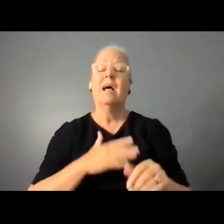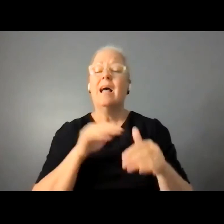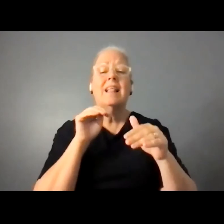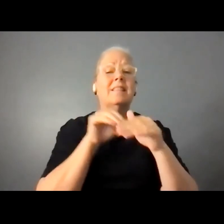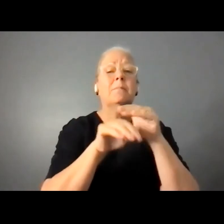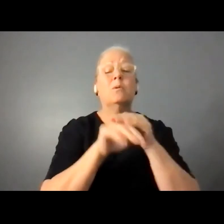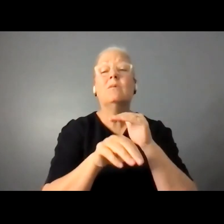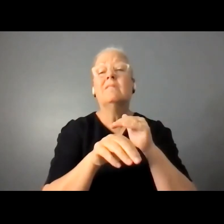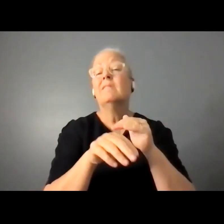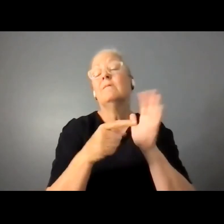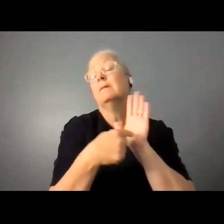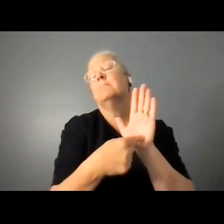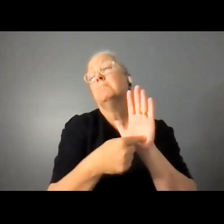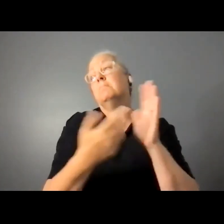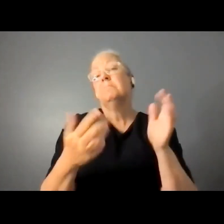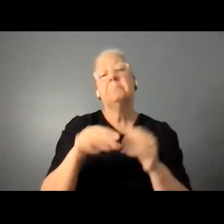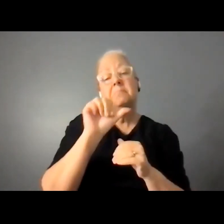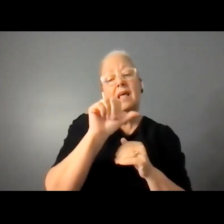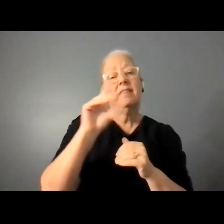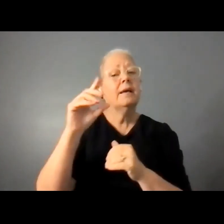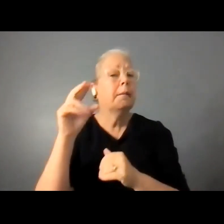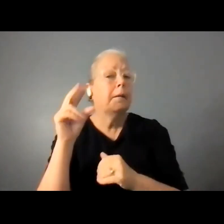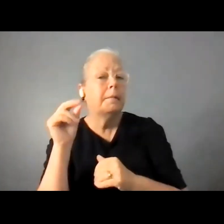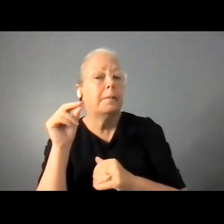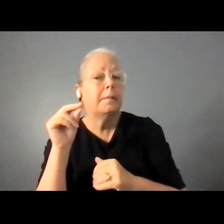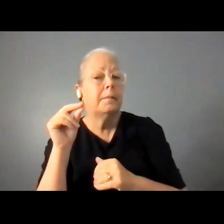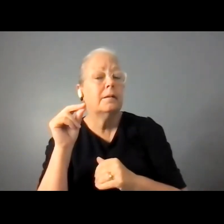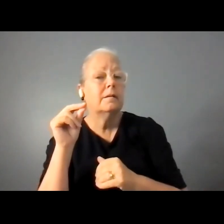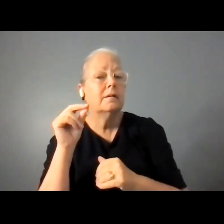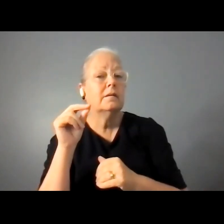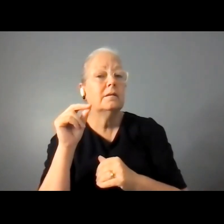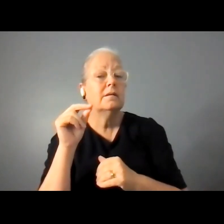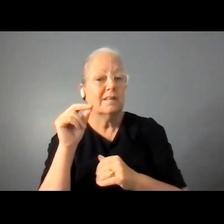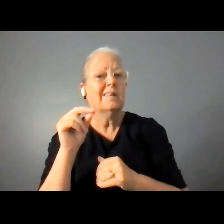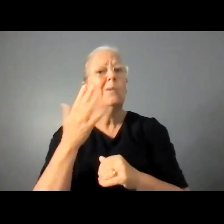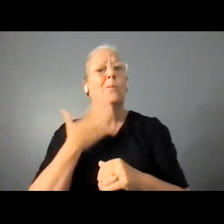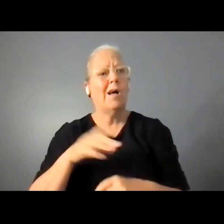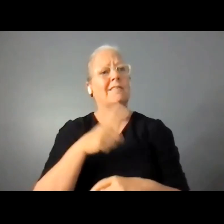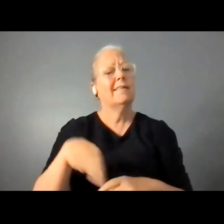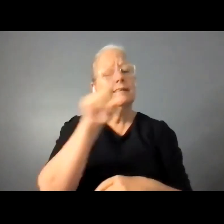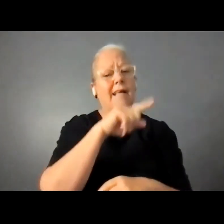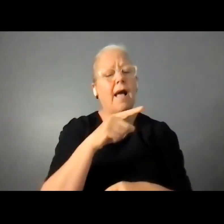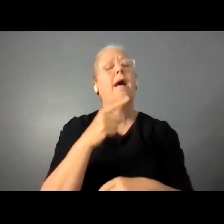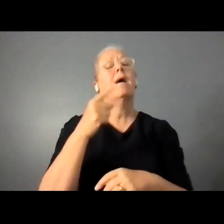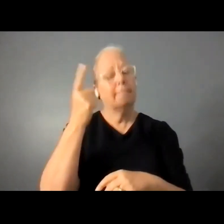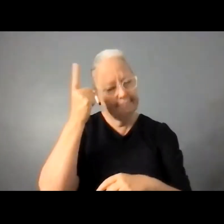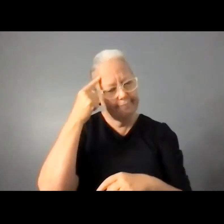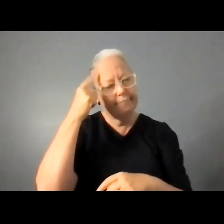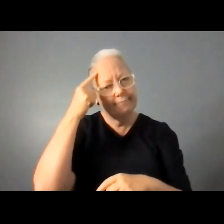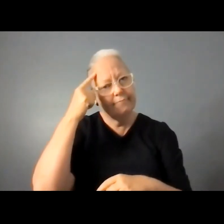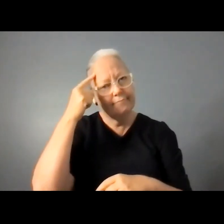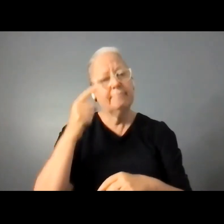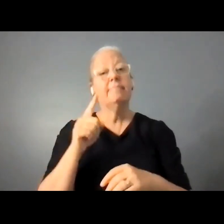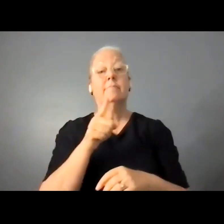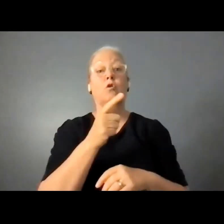description to be as thought of and as protected as, say, English